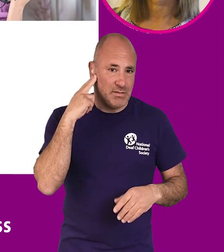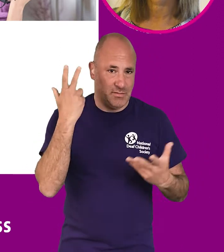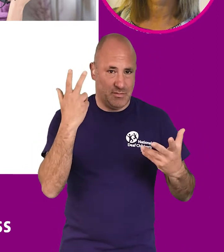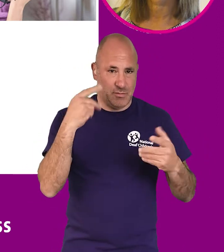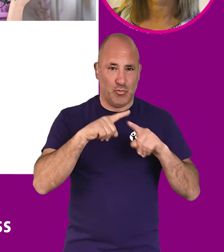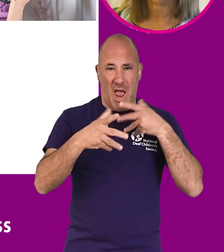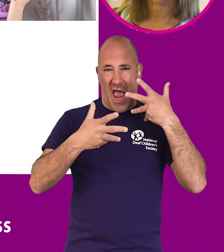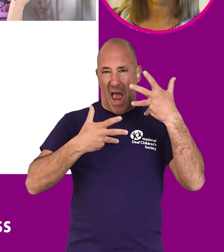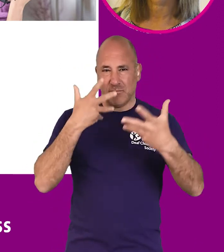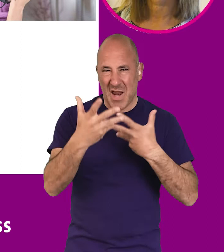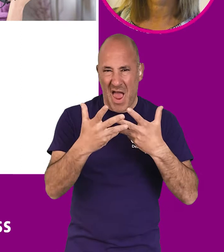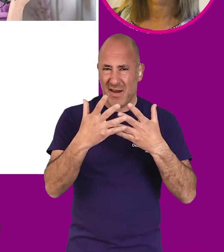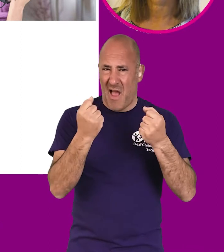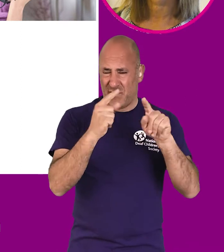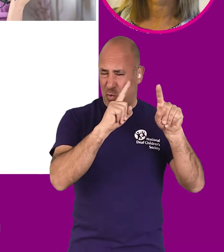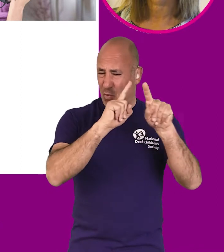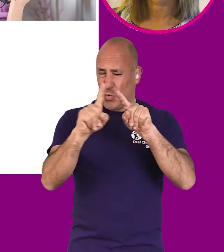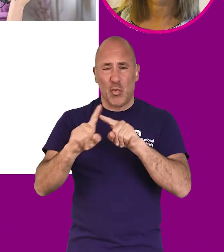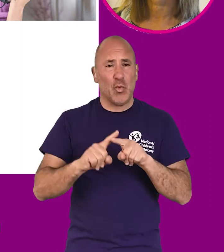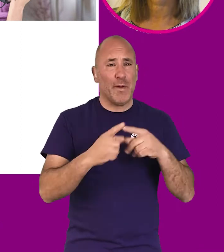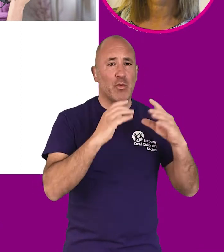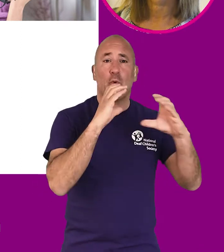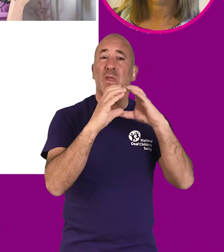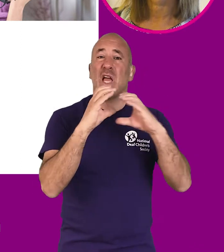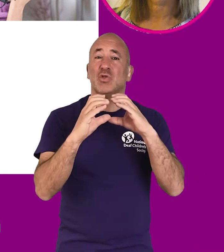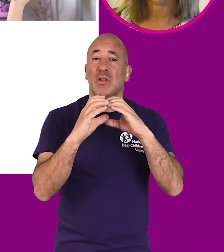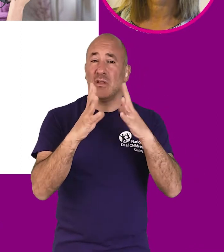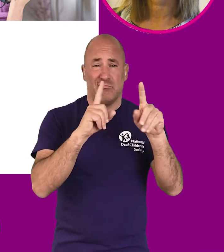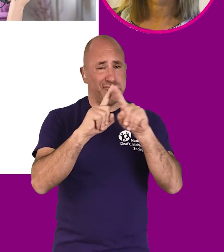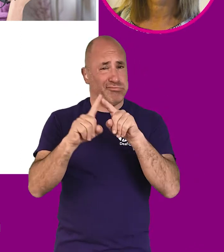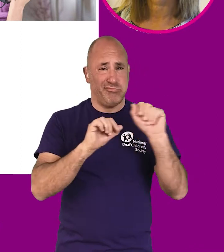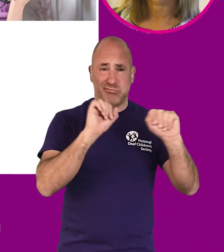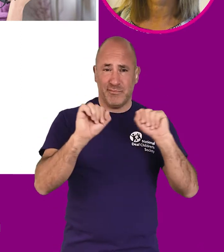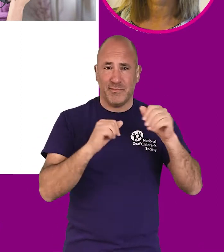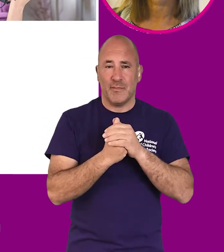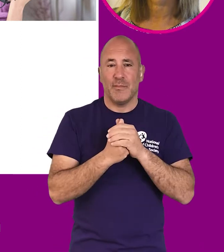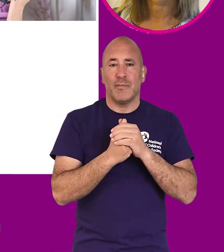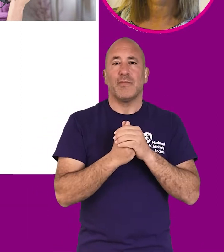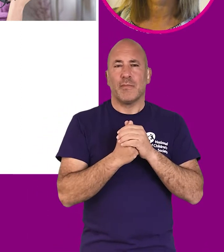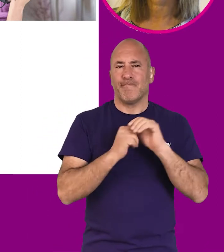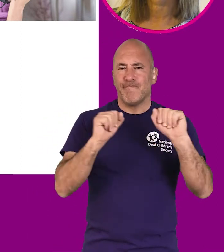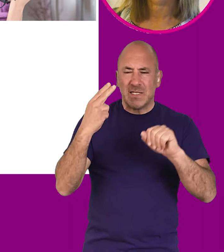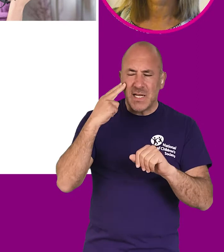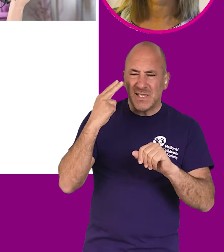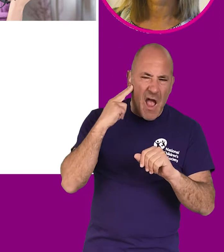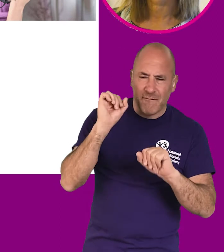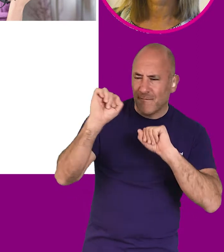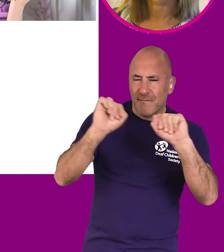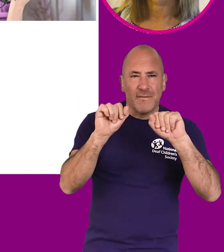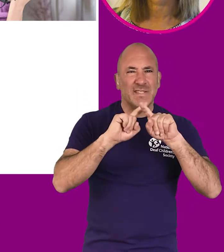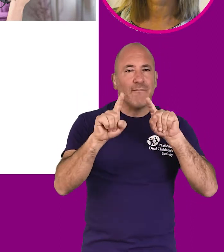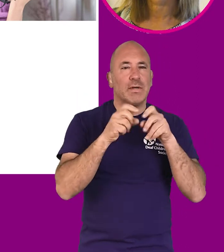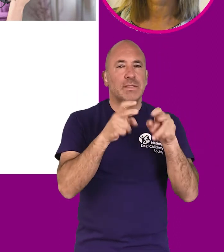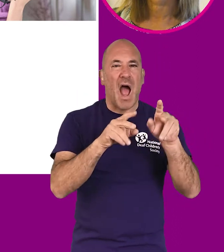when we are talking about deafness, we are incorporating all these different methods of communication and all these different types